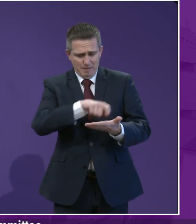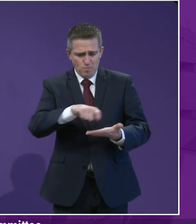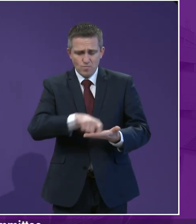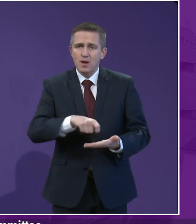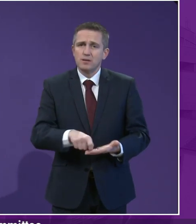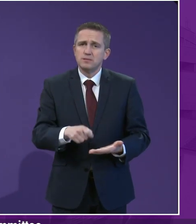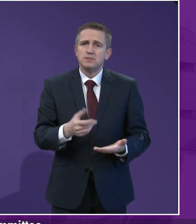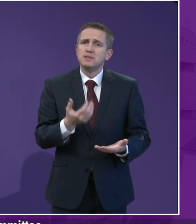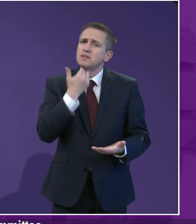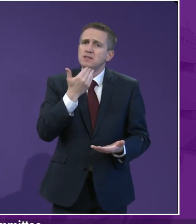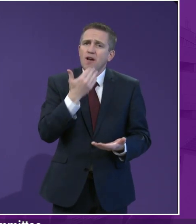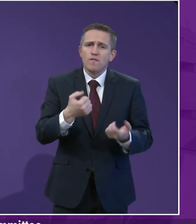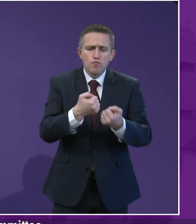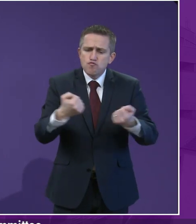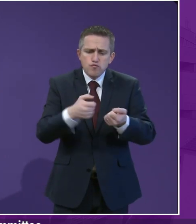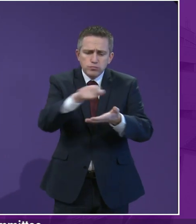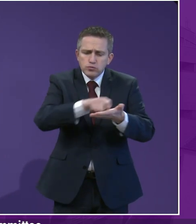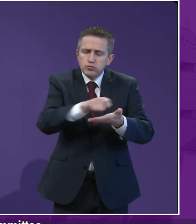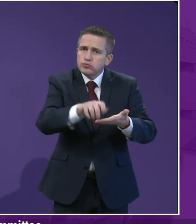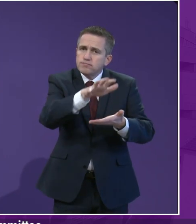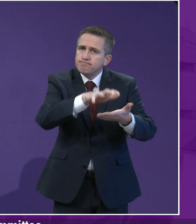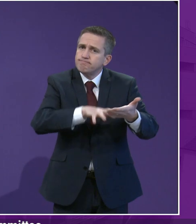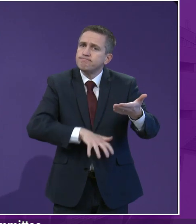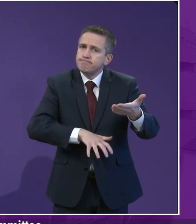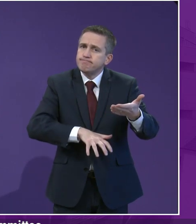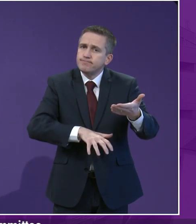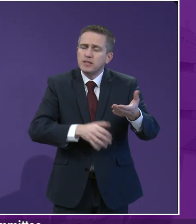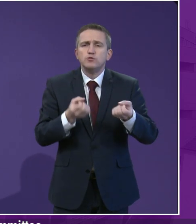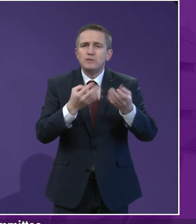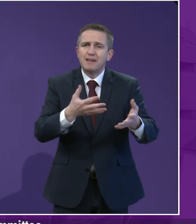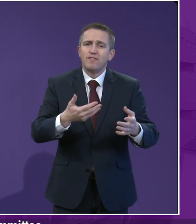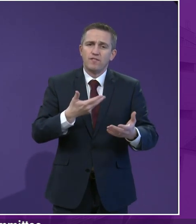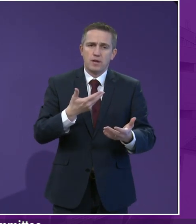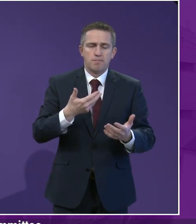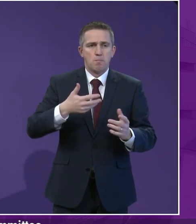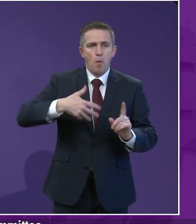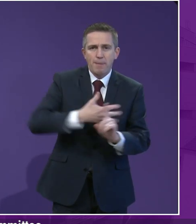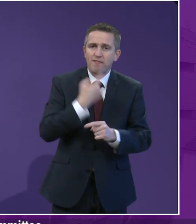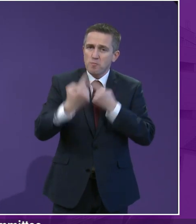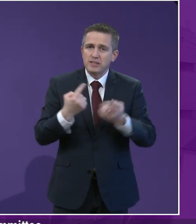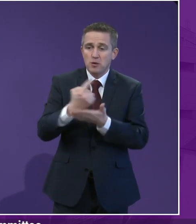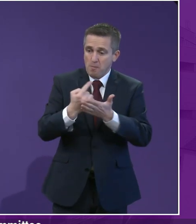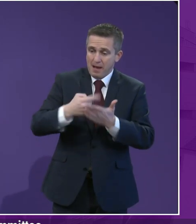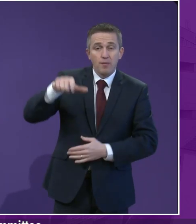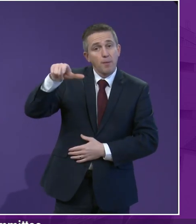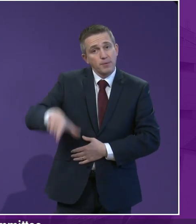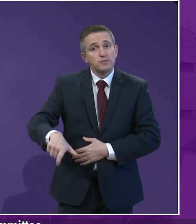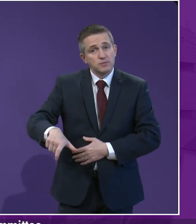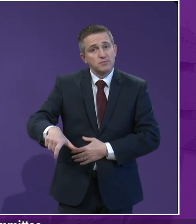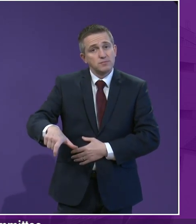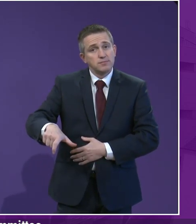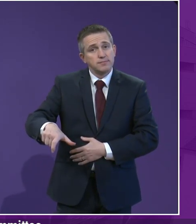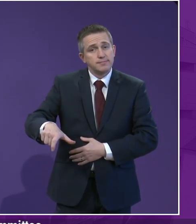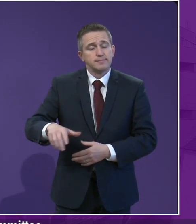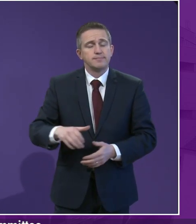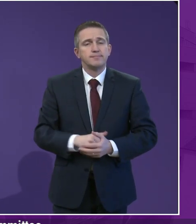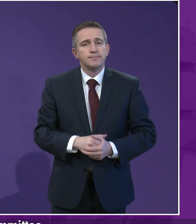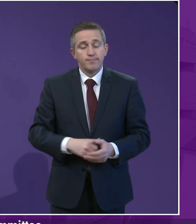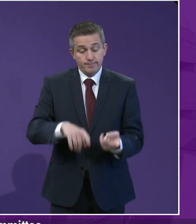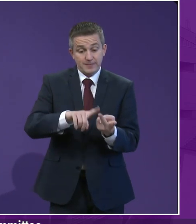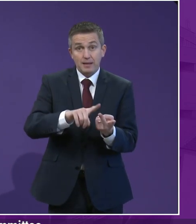to fit into that short piece why you've perhaps been out of education or why you've been out of employment, it